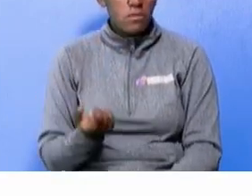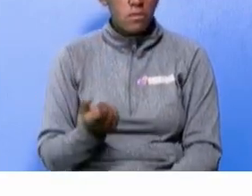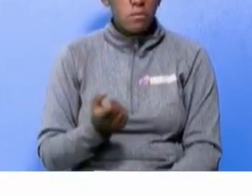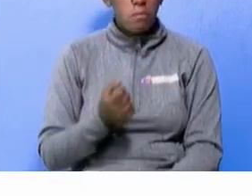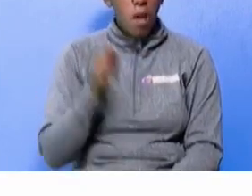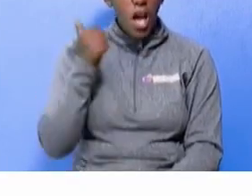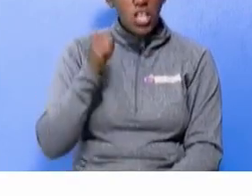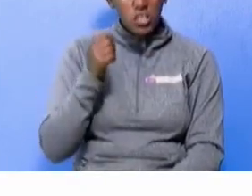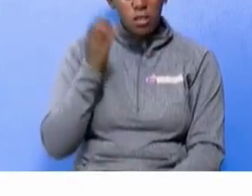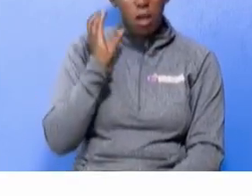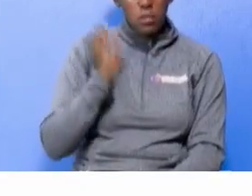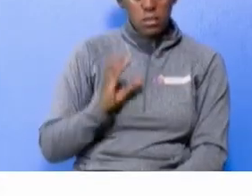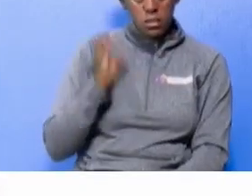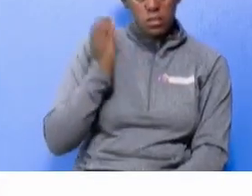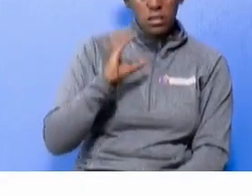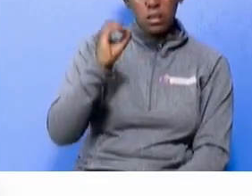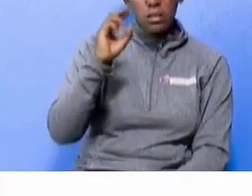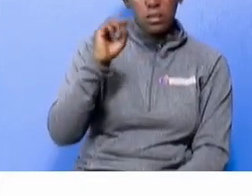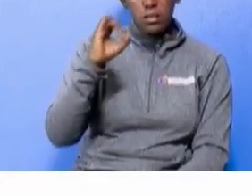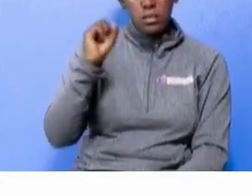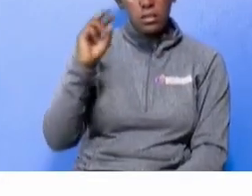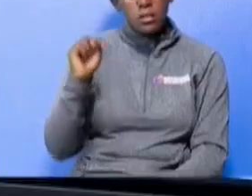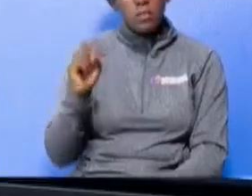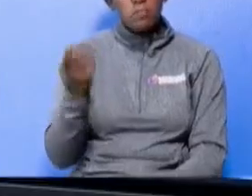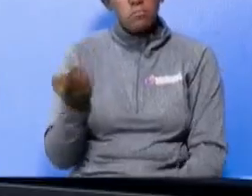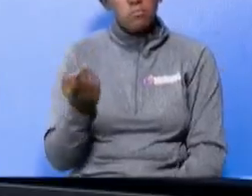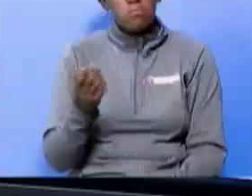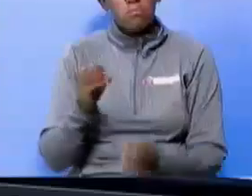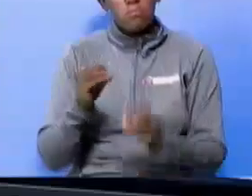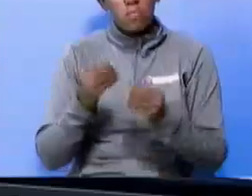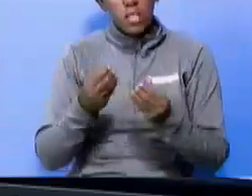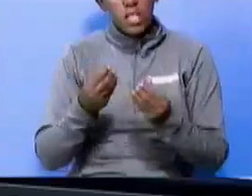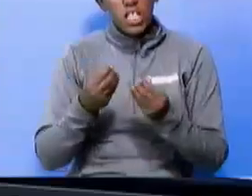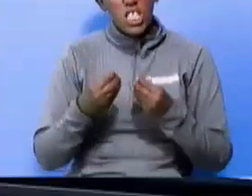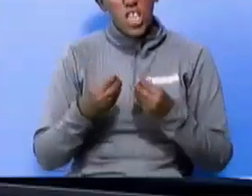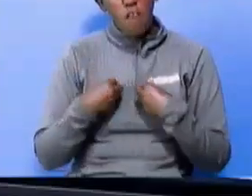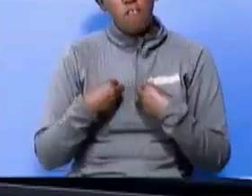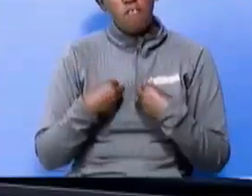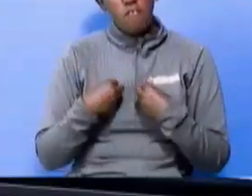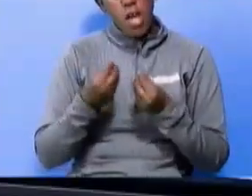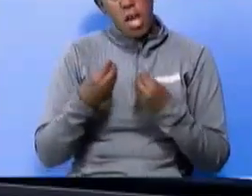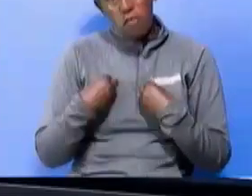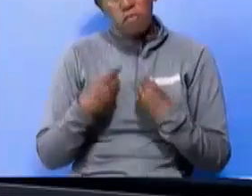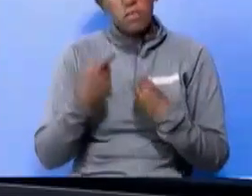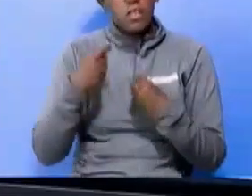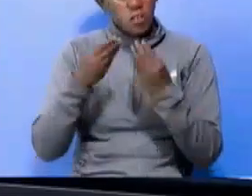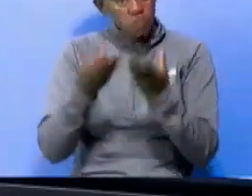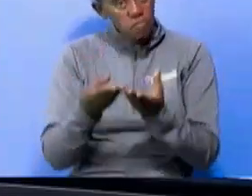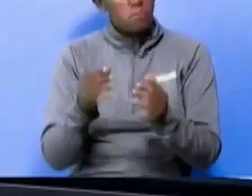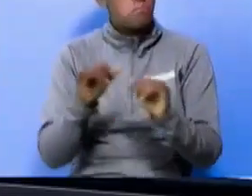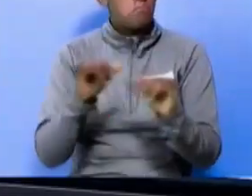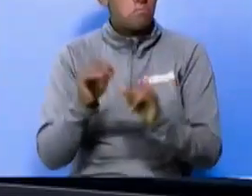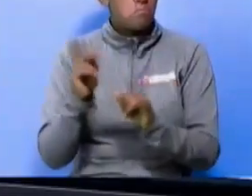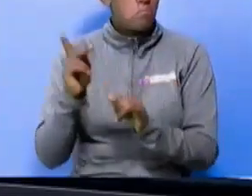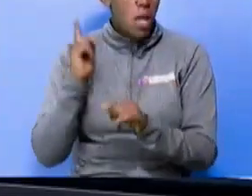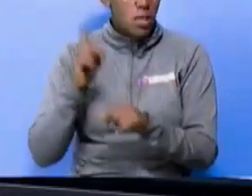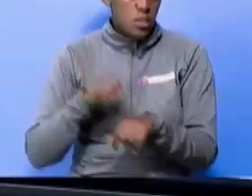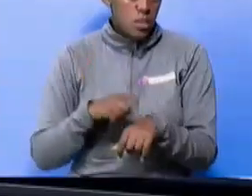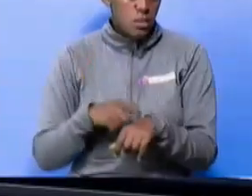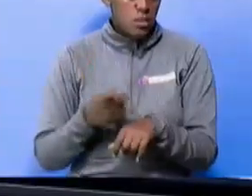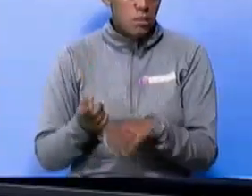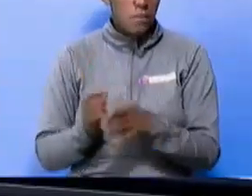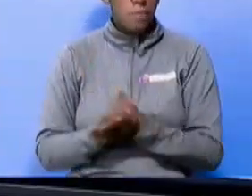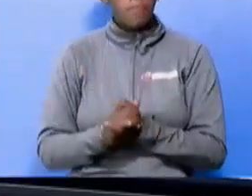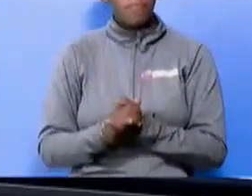cousin gave me a present to my birthday, right? Give, gave. It's a past tense, right? Think about.